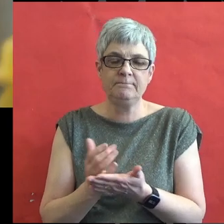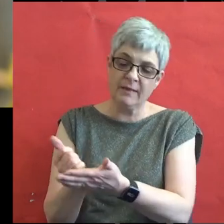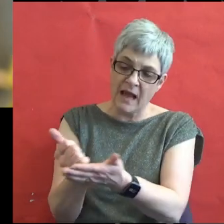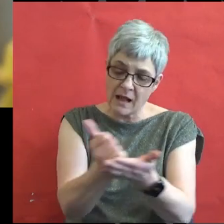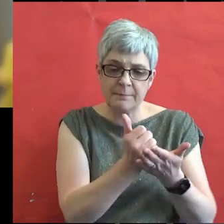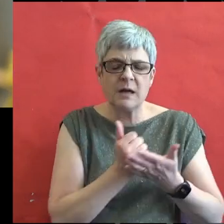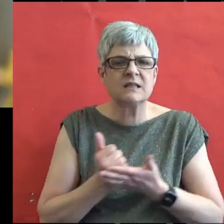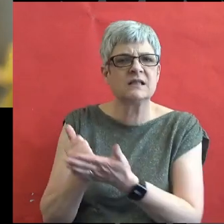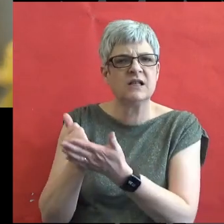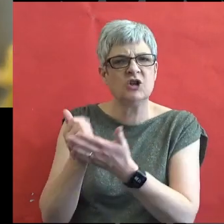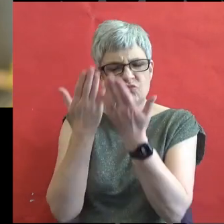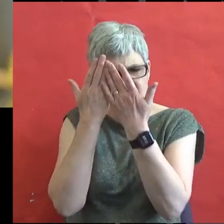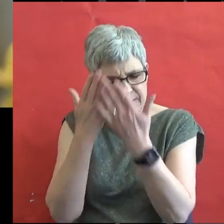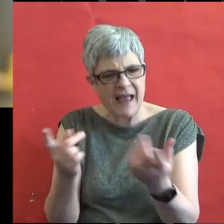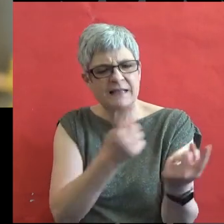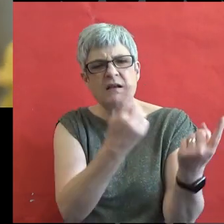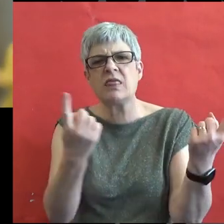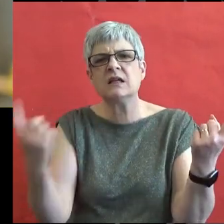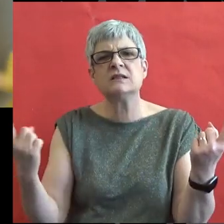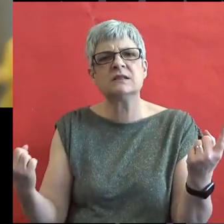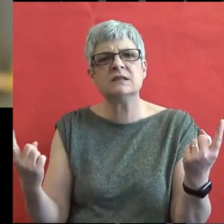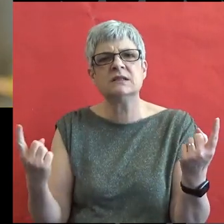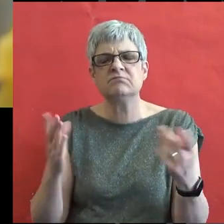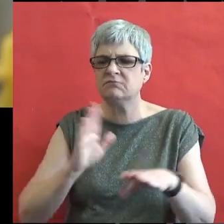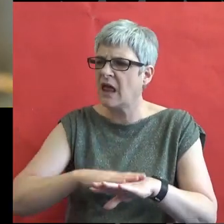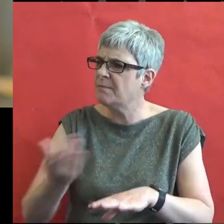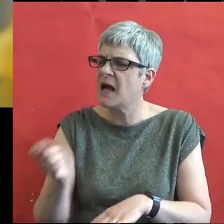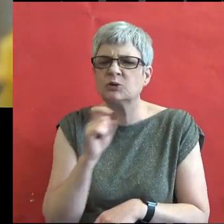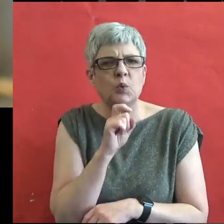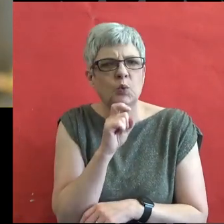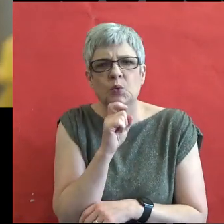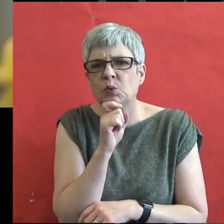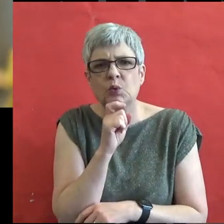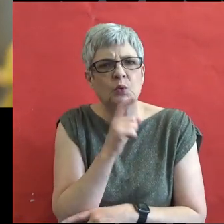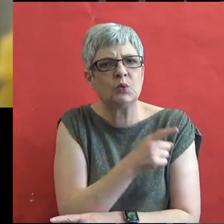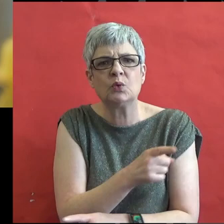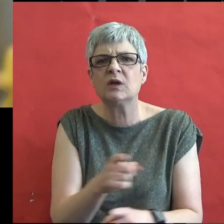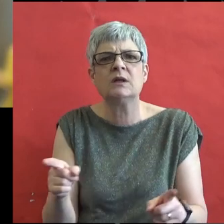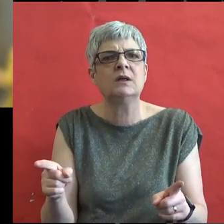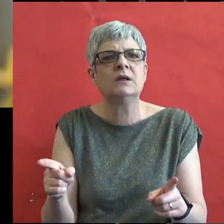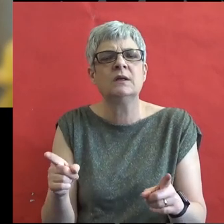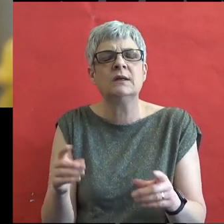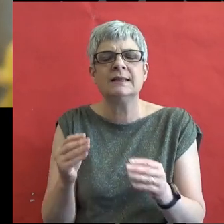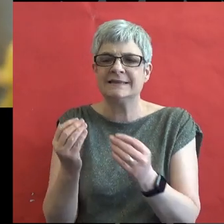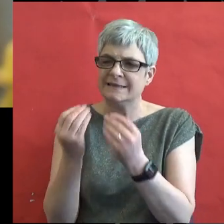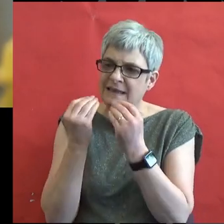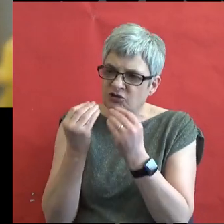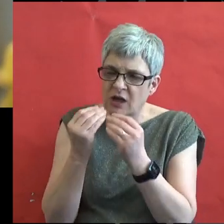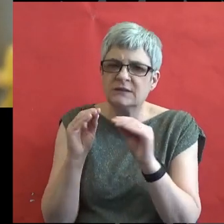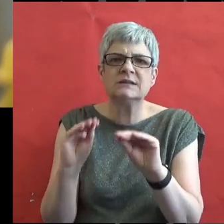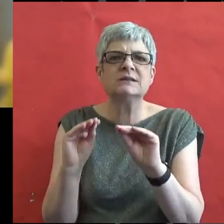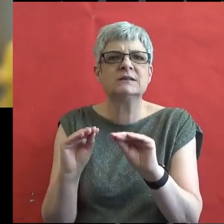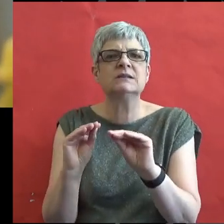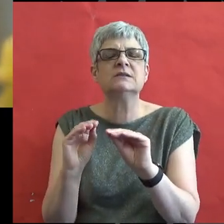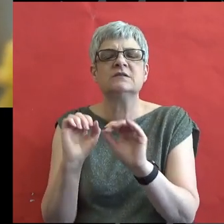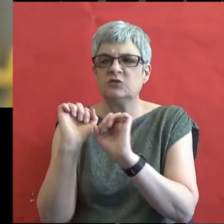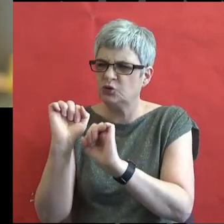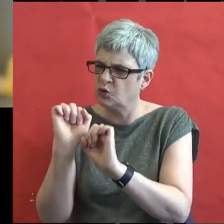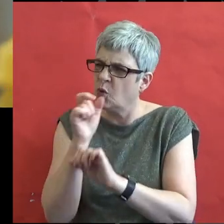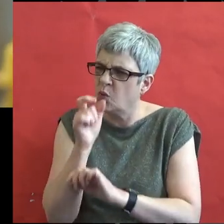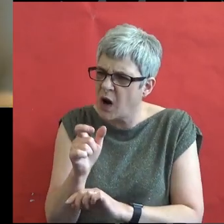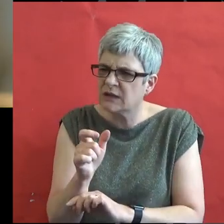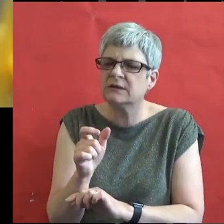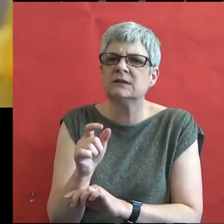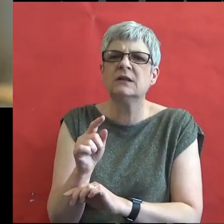Help us to respect others regardless of who they are. Teach us by your word to do the